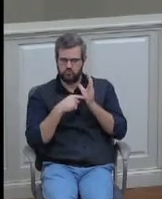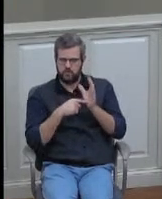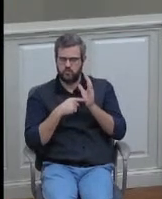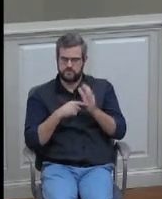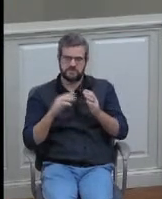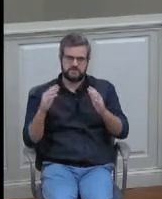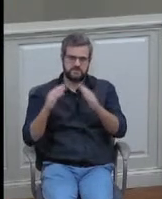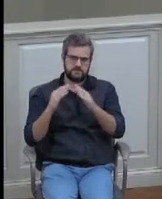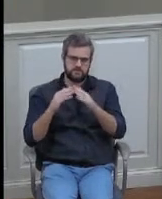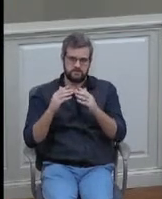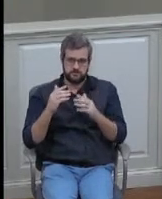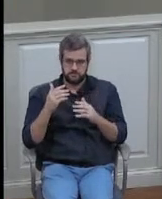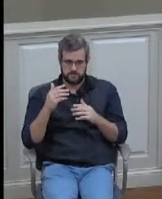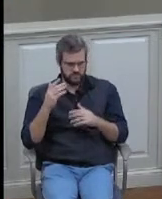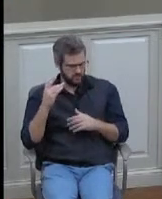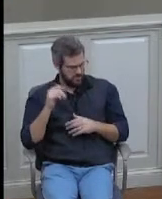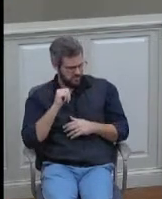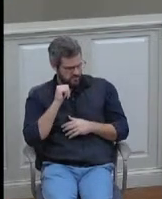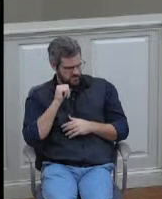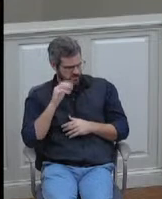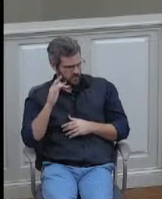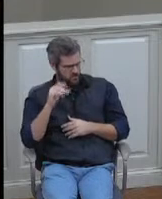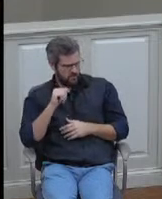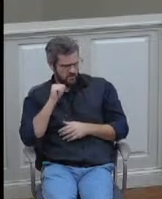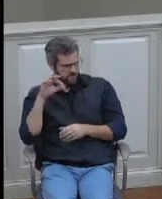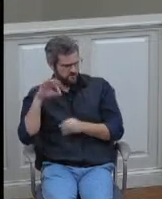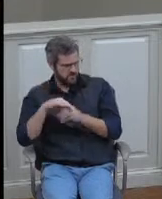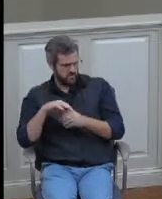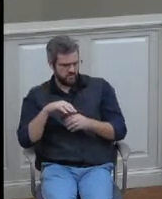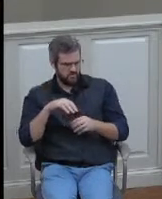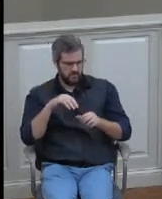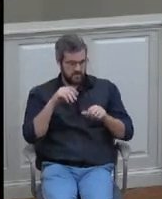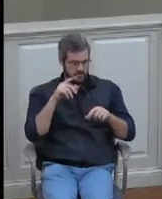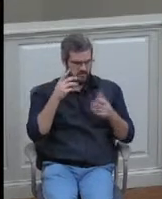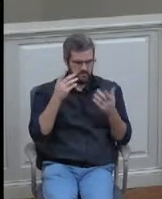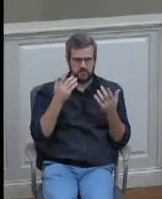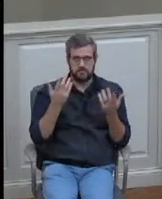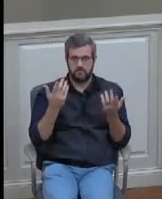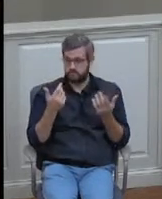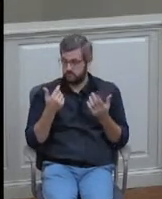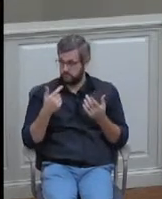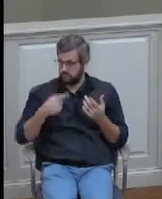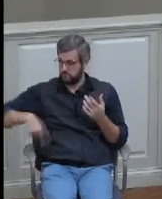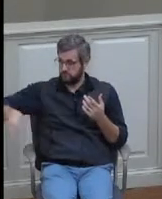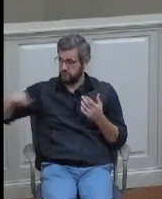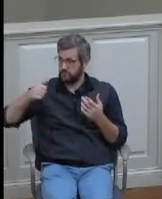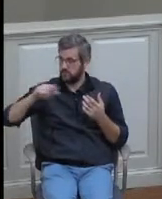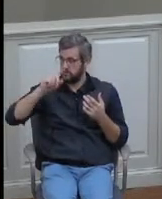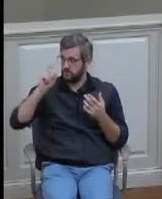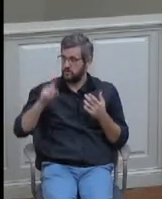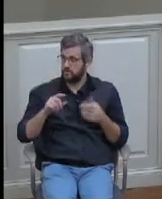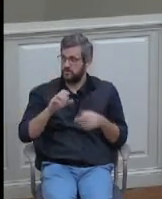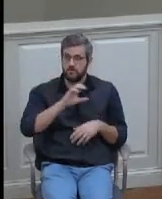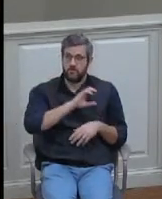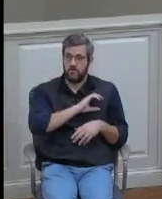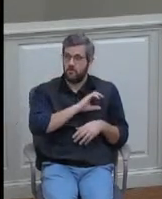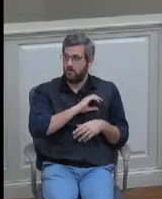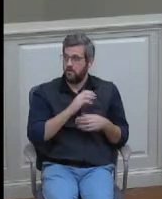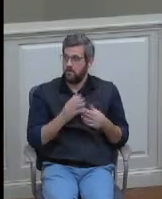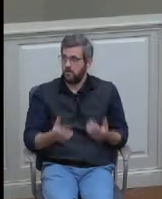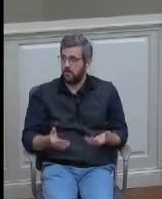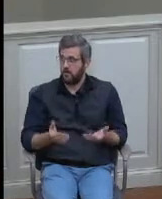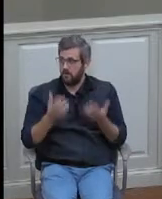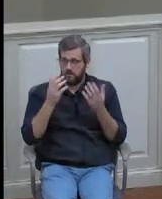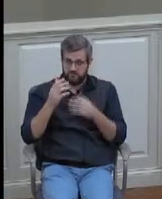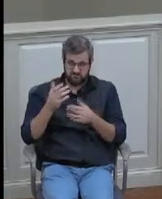maybe if there's questions about why it's non-voting versus voting. Yes. Any questions? Well, it'd probably be good to